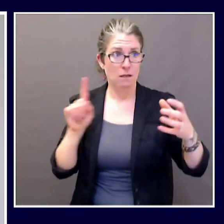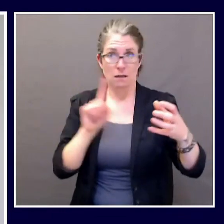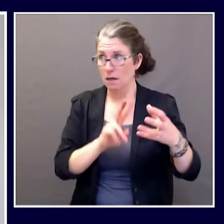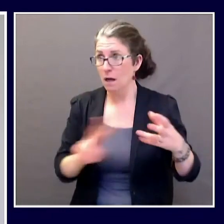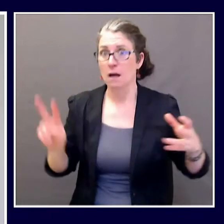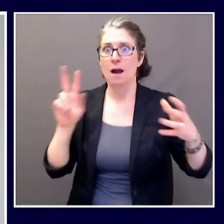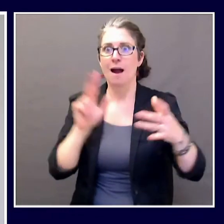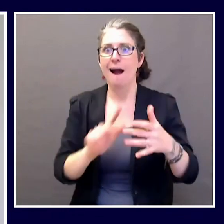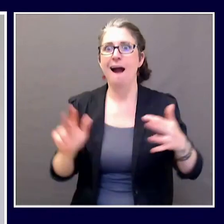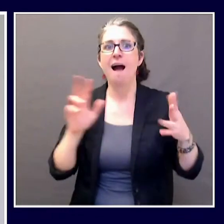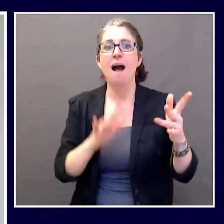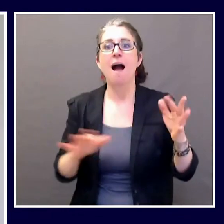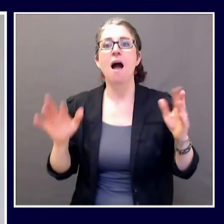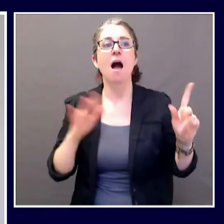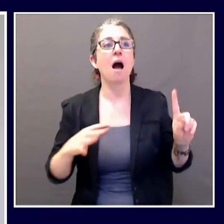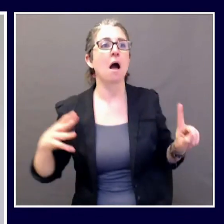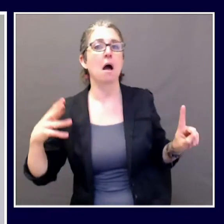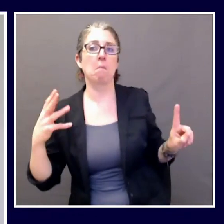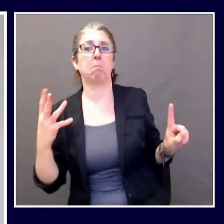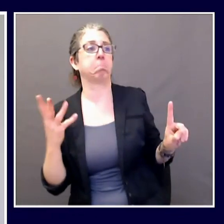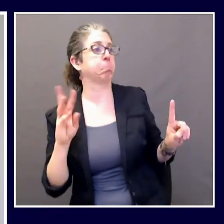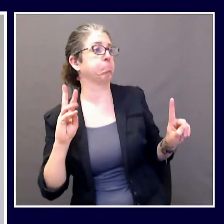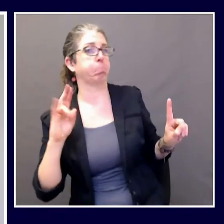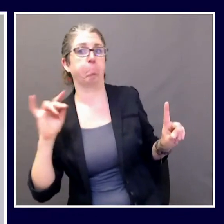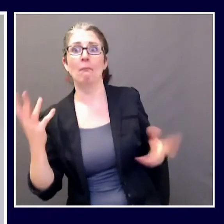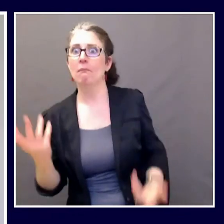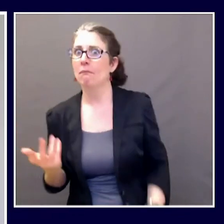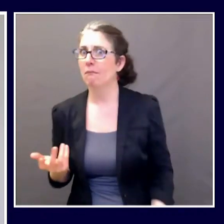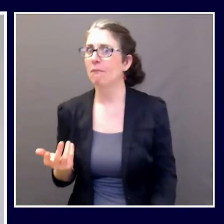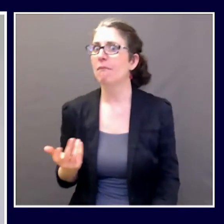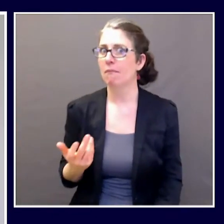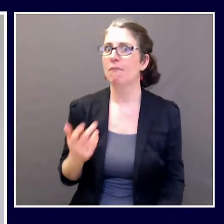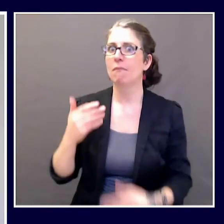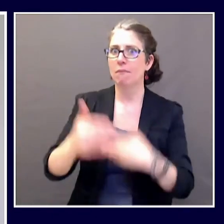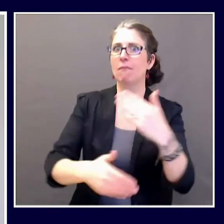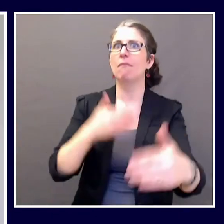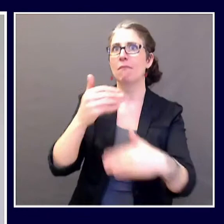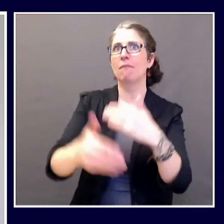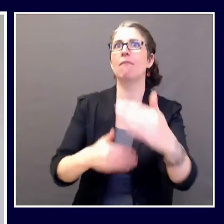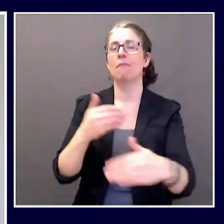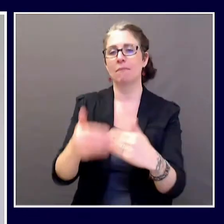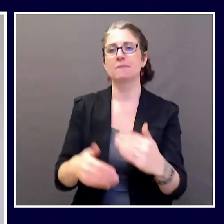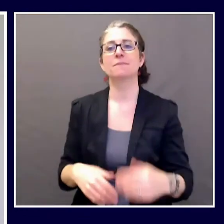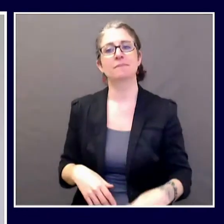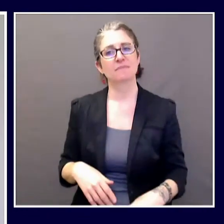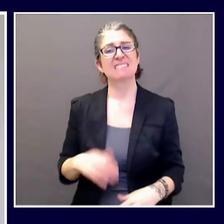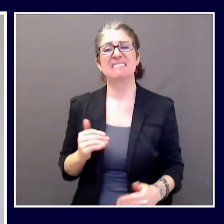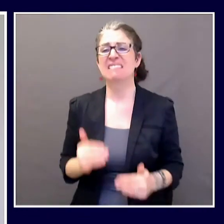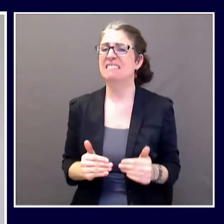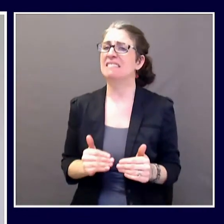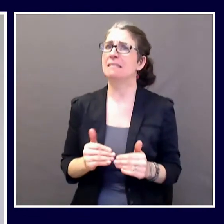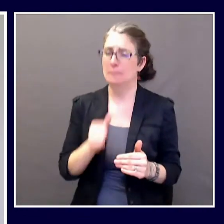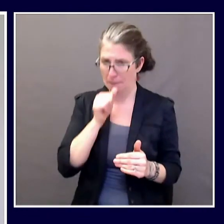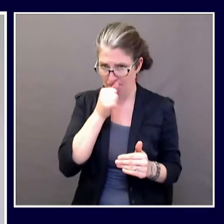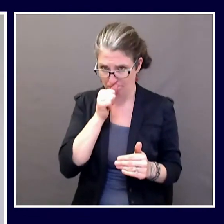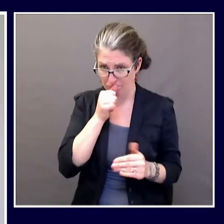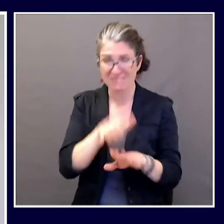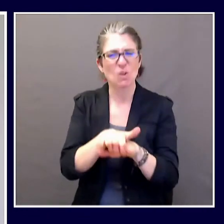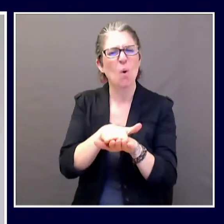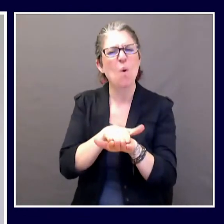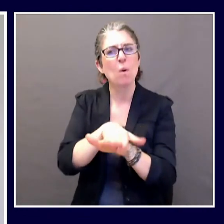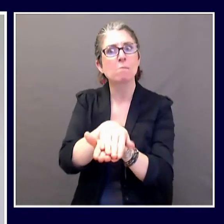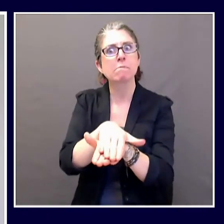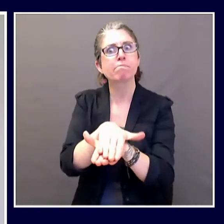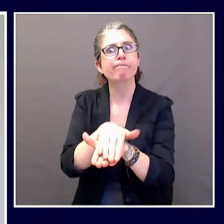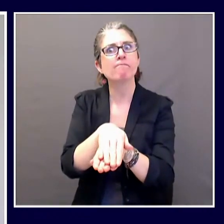gradual resumption of not just the activities, but also the places in which they traditionally occurred.